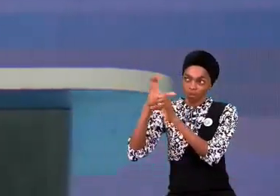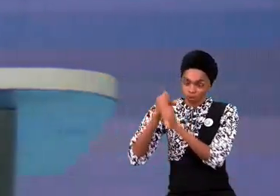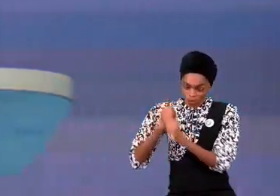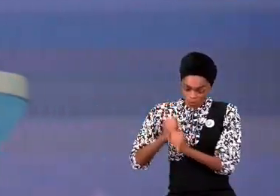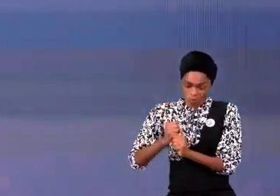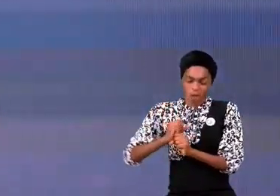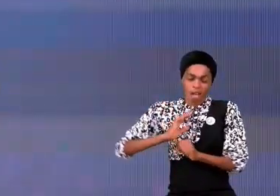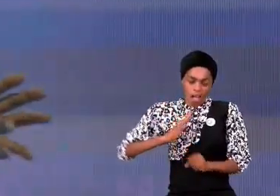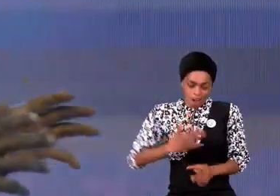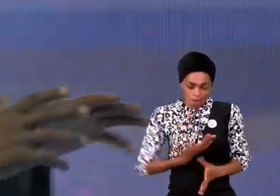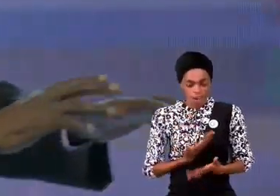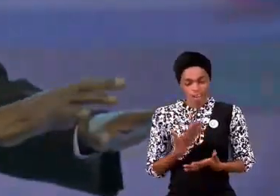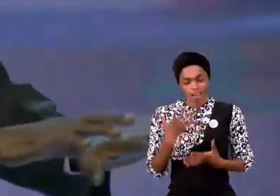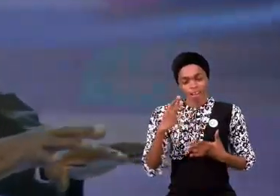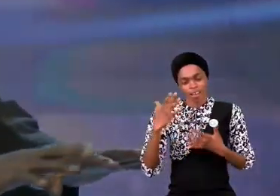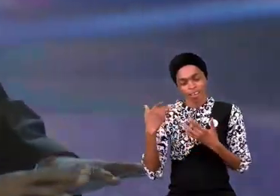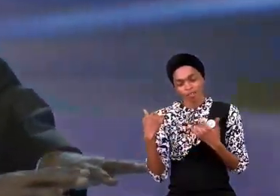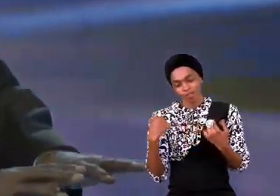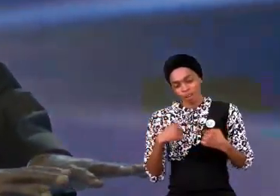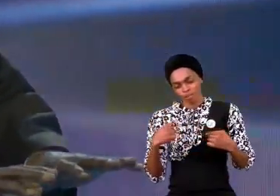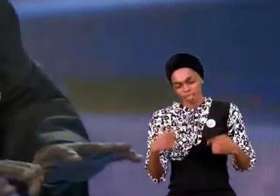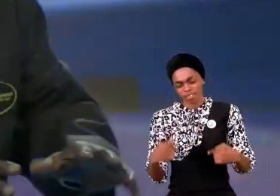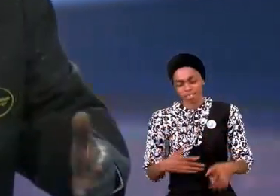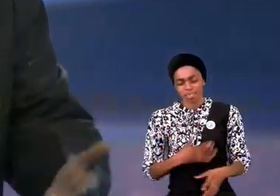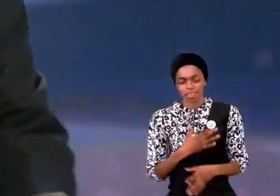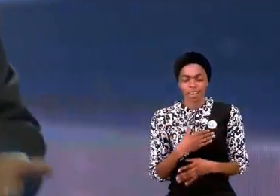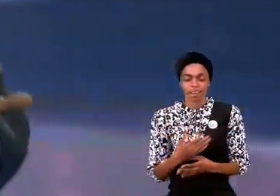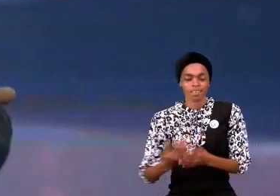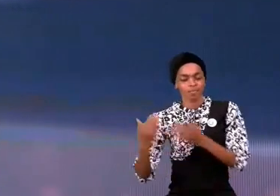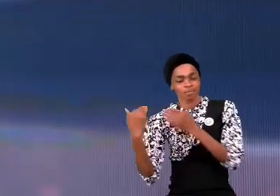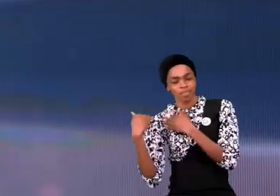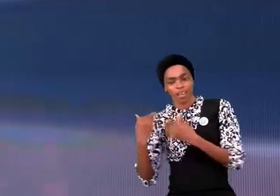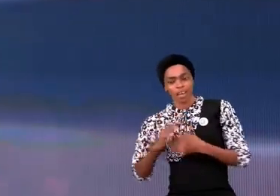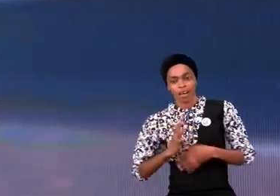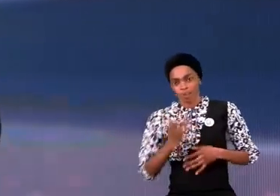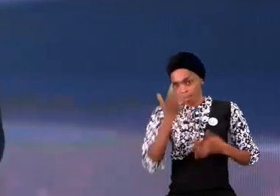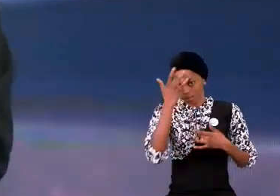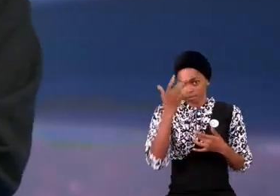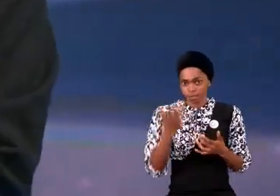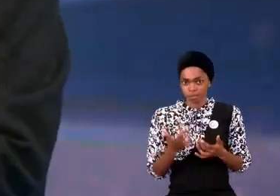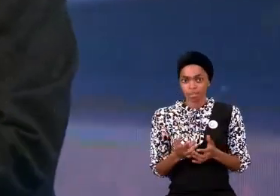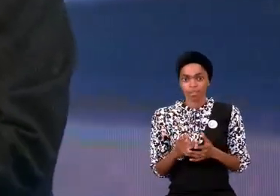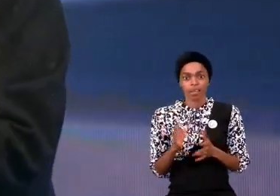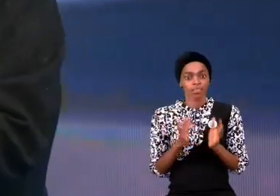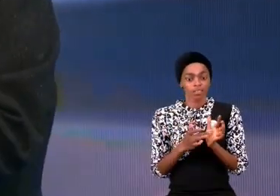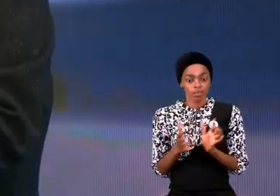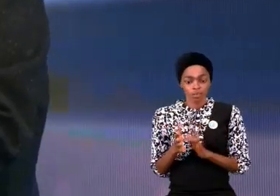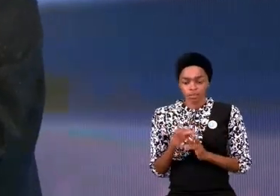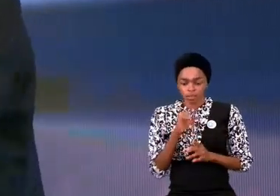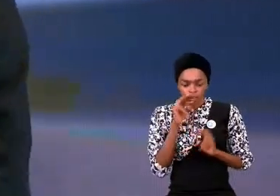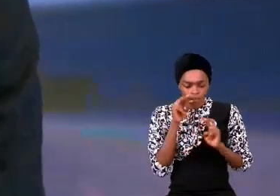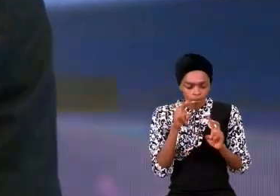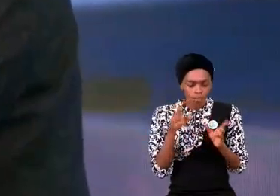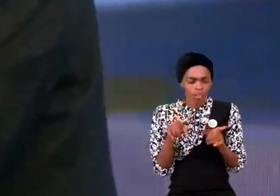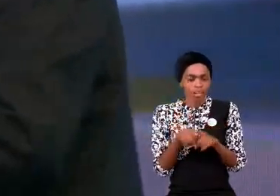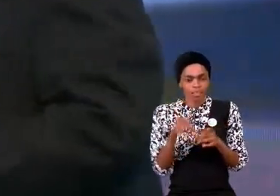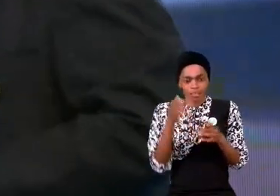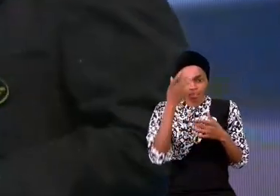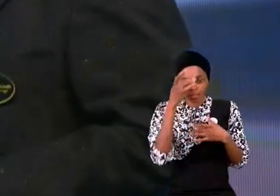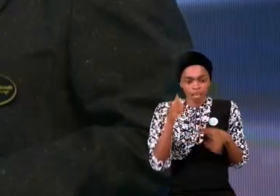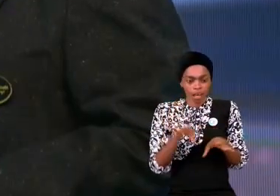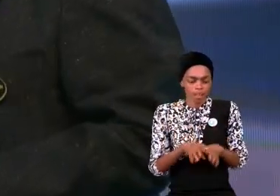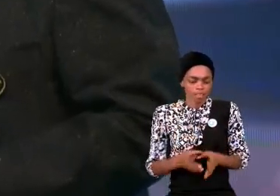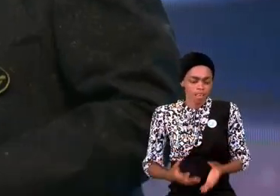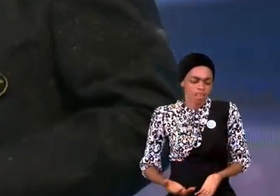at a sickness like a load to bear, a load to carry, a load